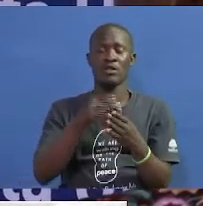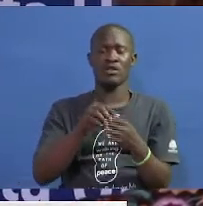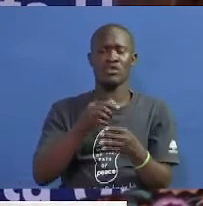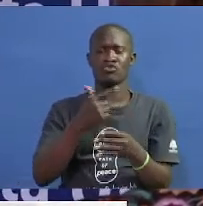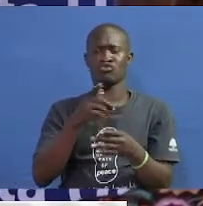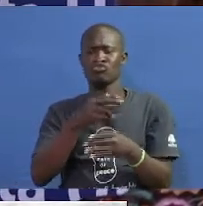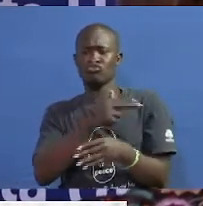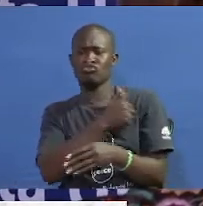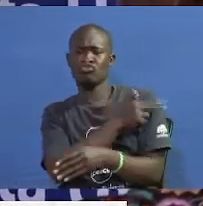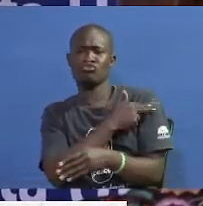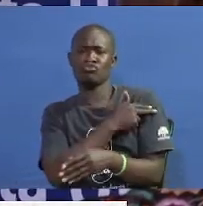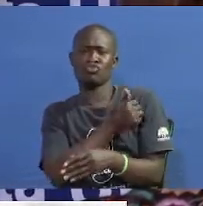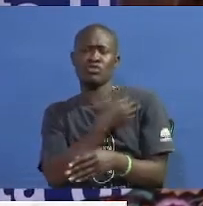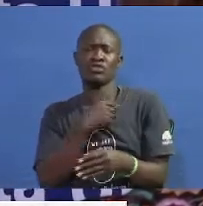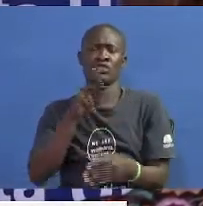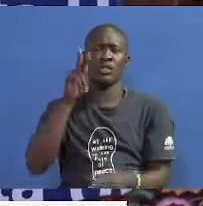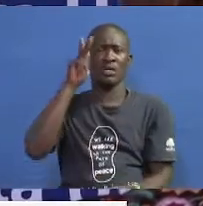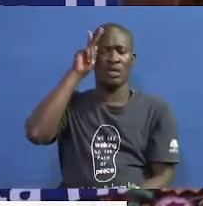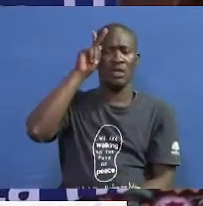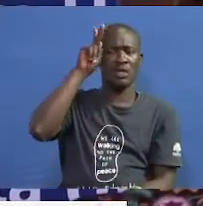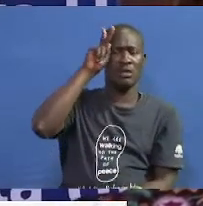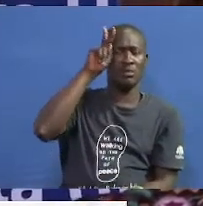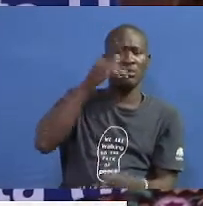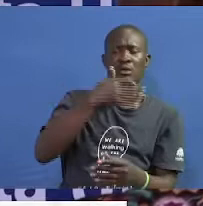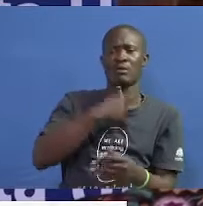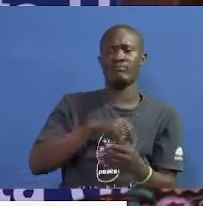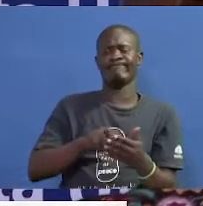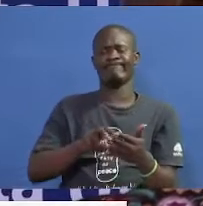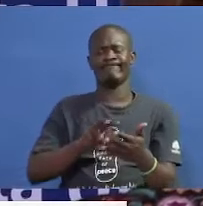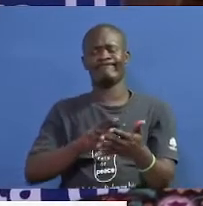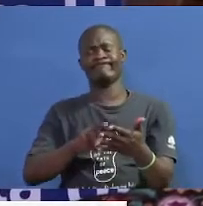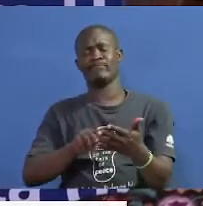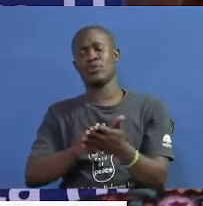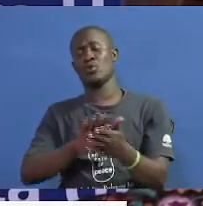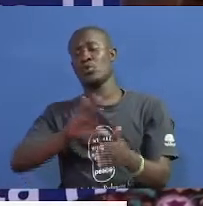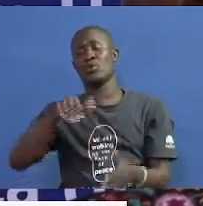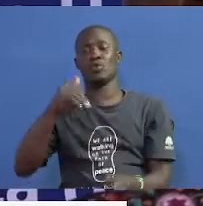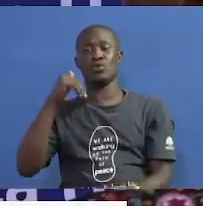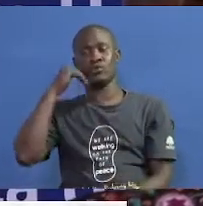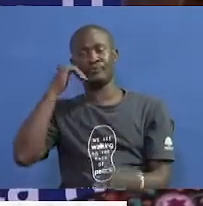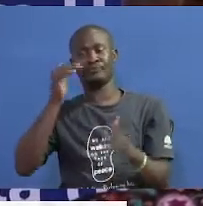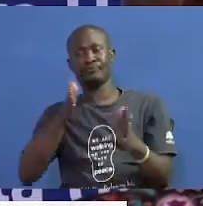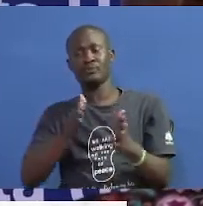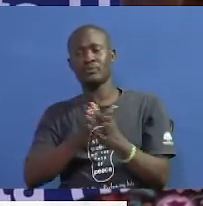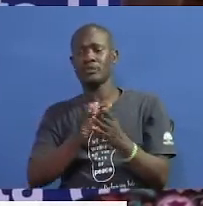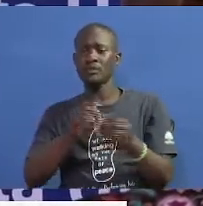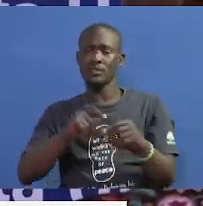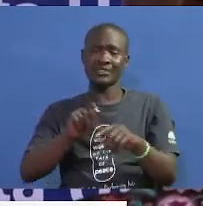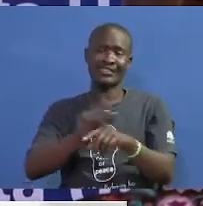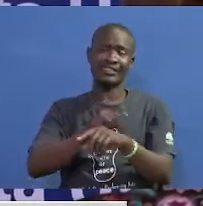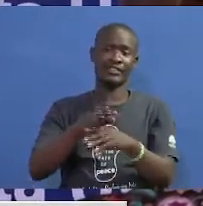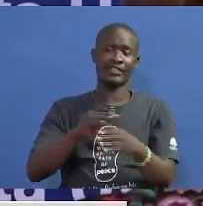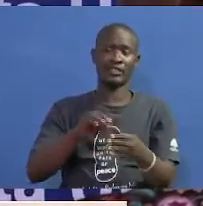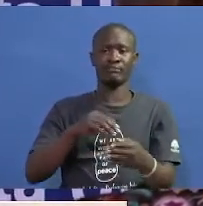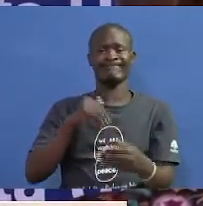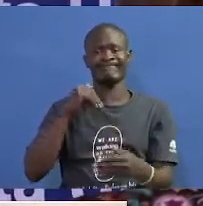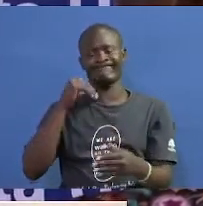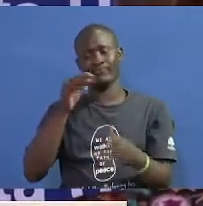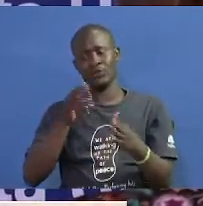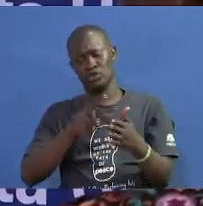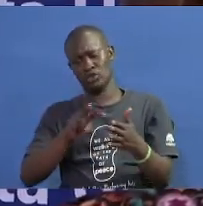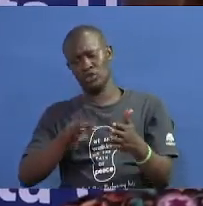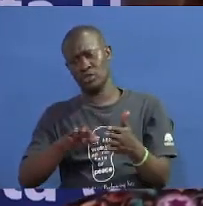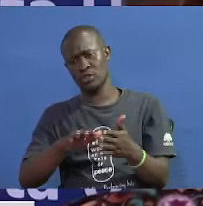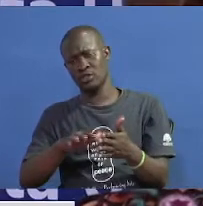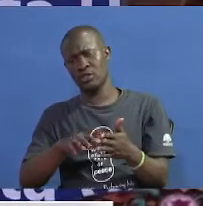clinical sites in Kiambu and scan actual patients. There'll be educational scans and training scans for them, for these